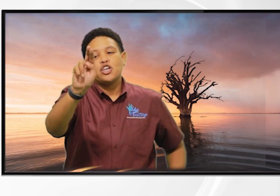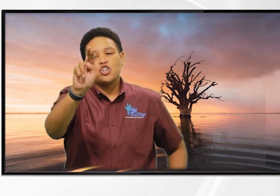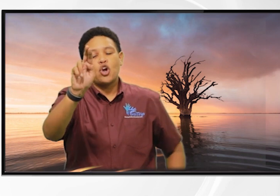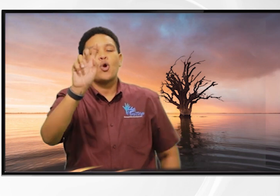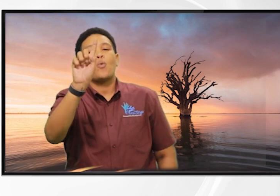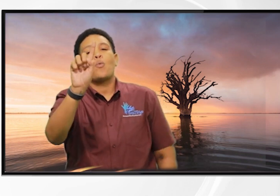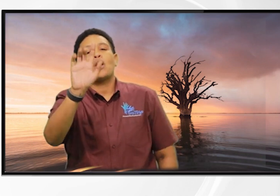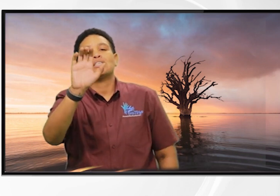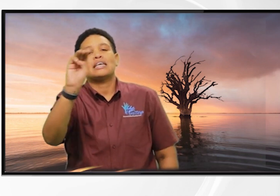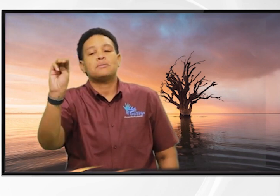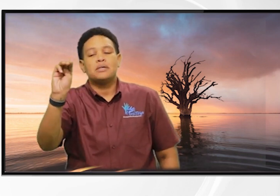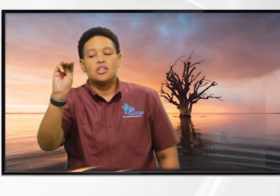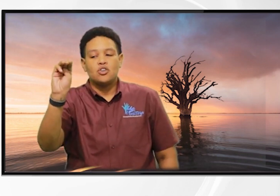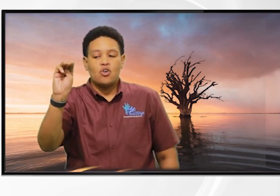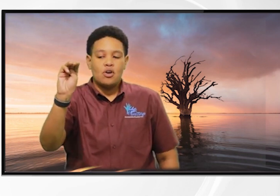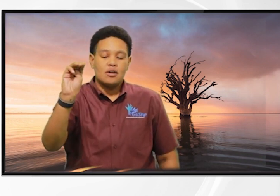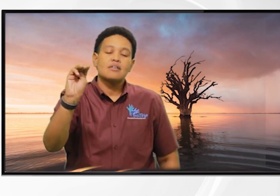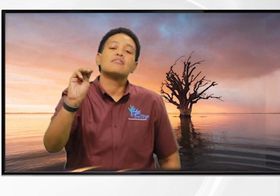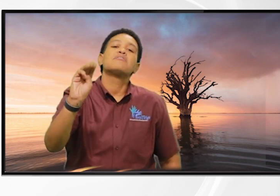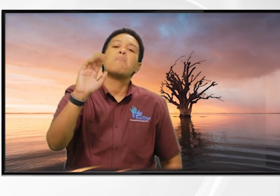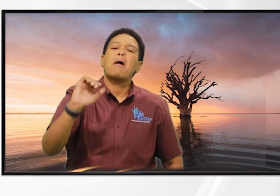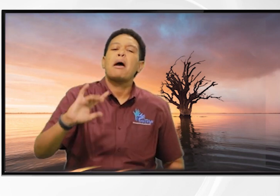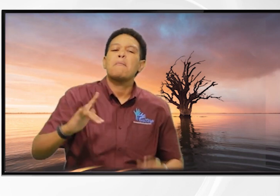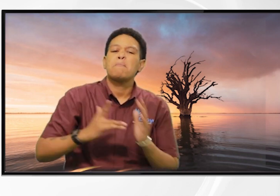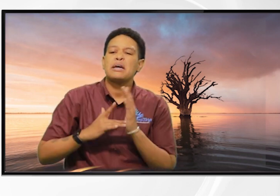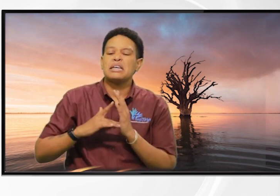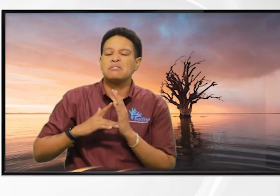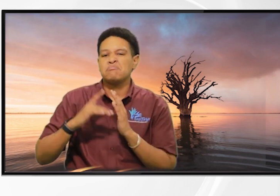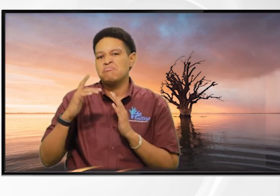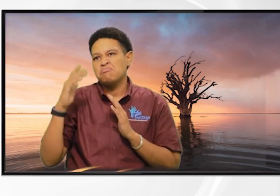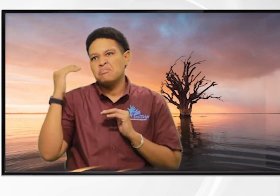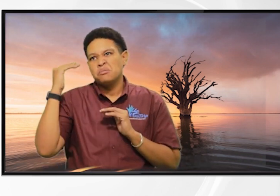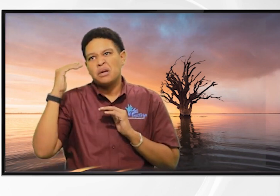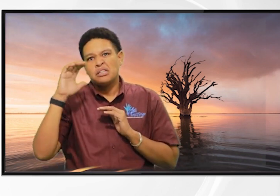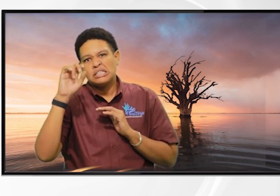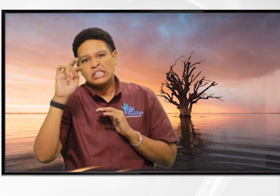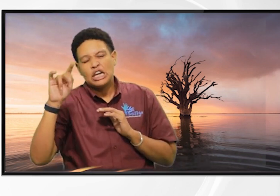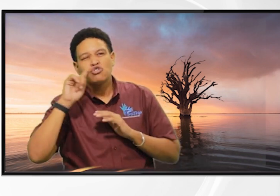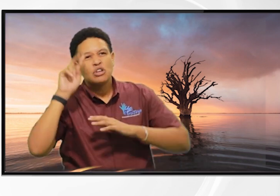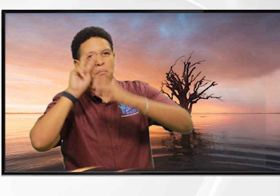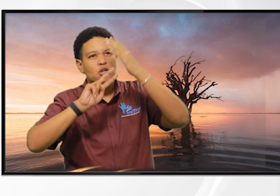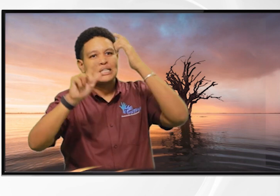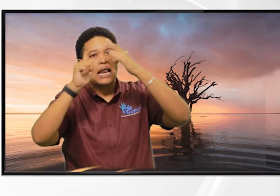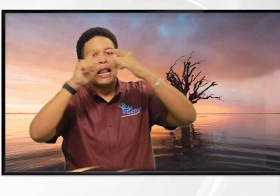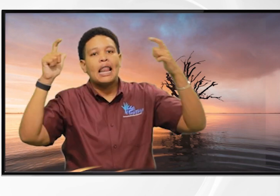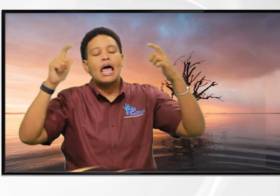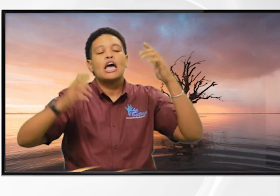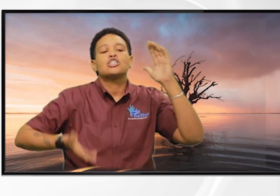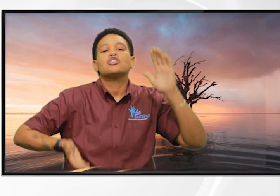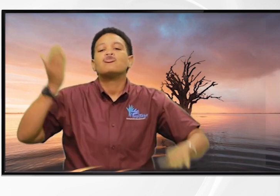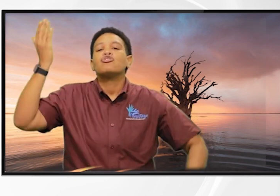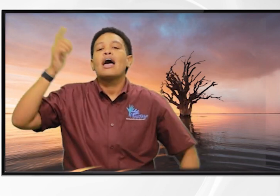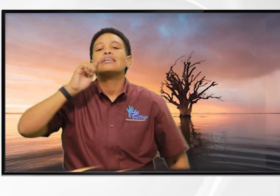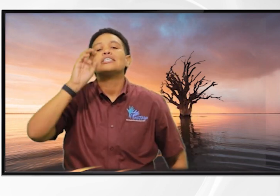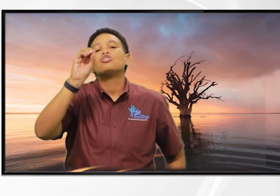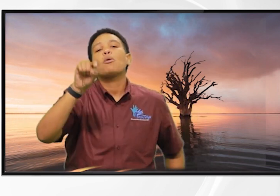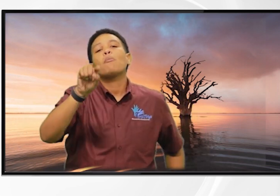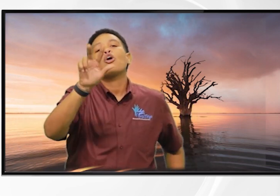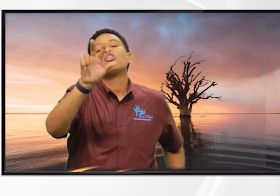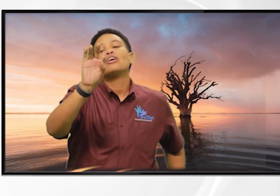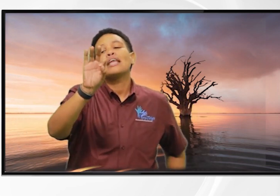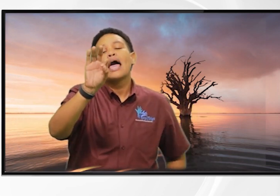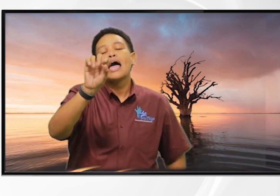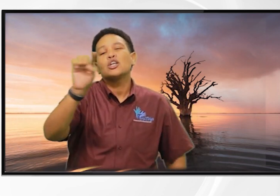1 centimeter. By mid-century, the projected largest rise in the mean is 0.39